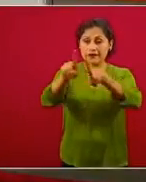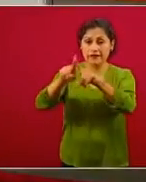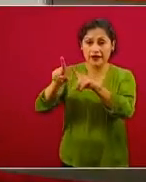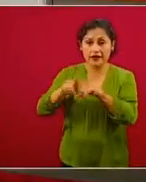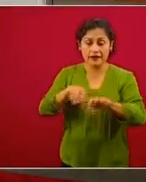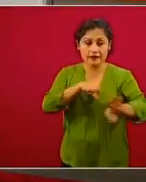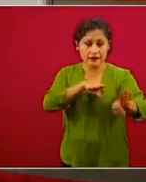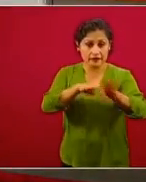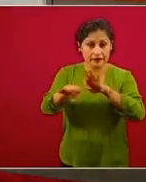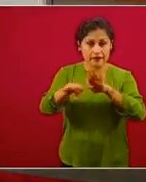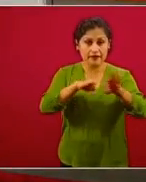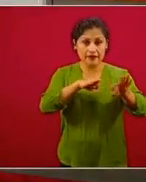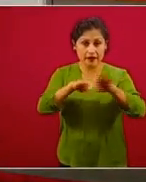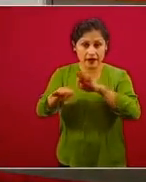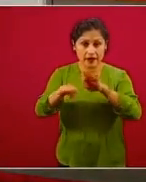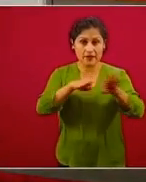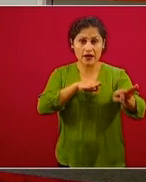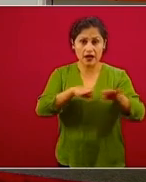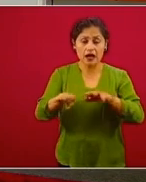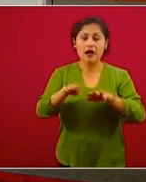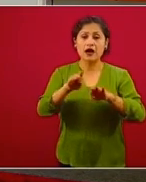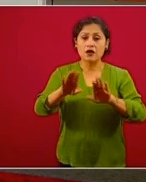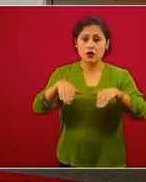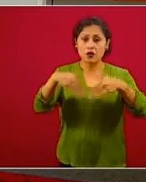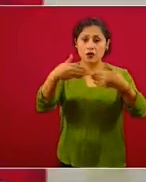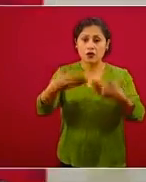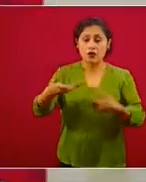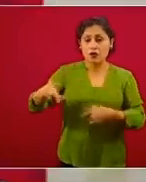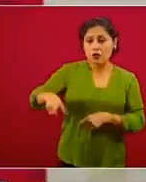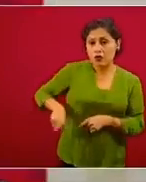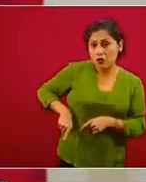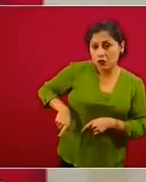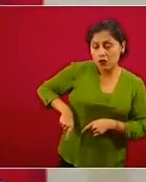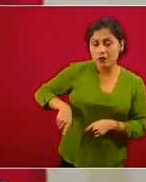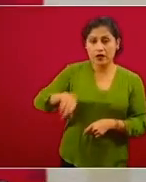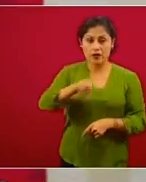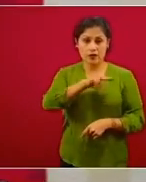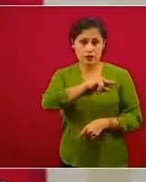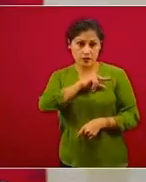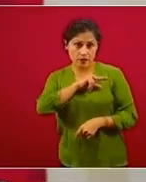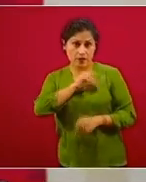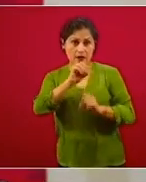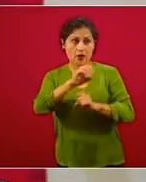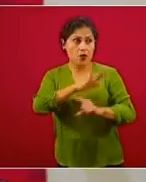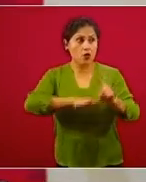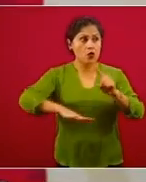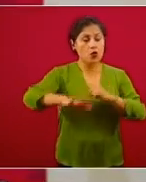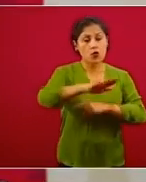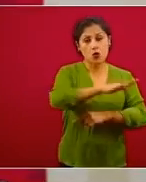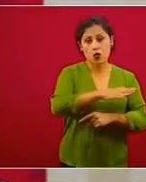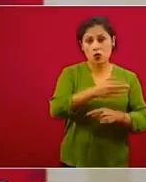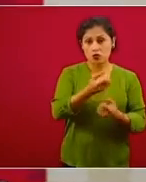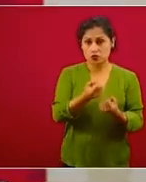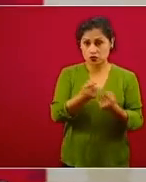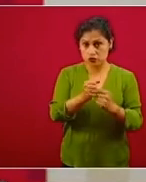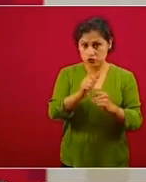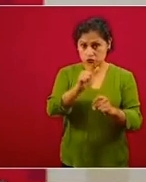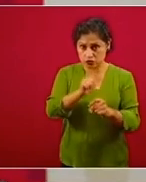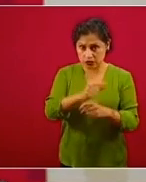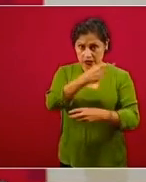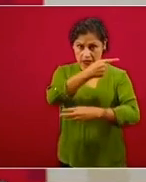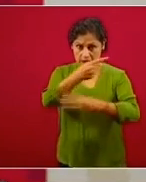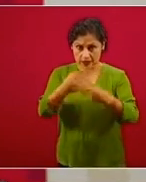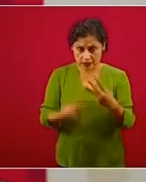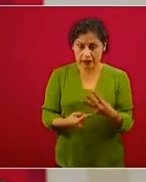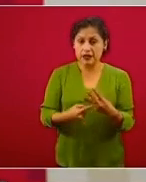the 23rd, and they're basically to suspend all activities within the public, social, and